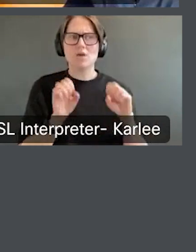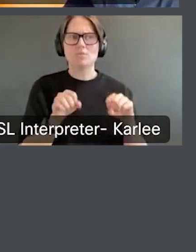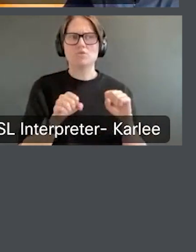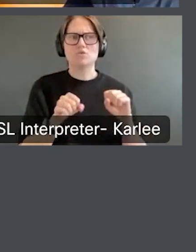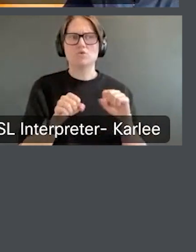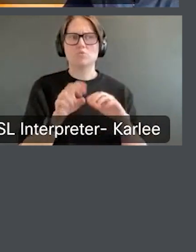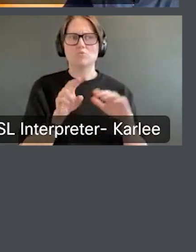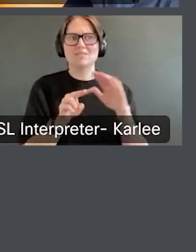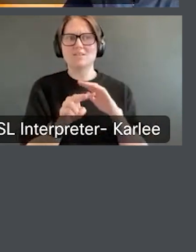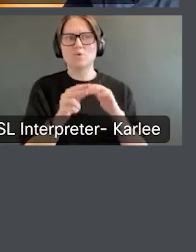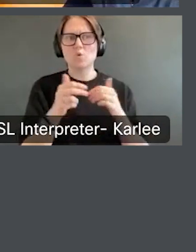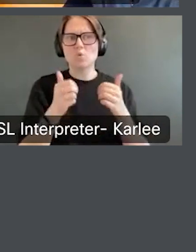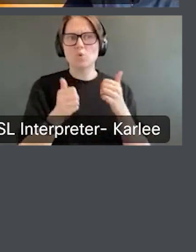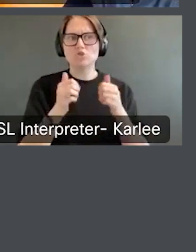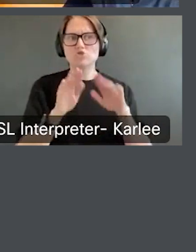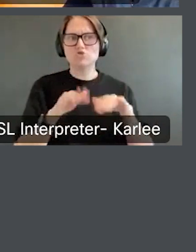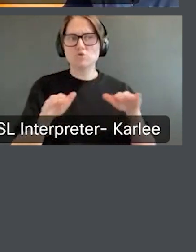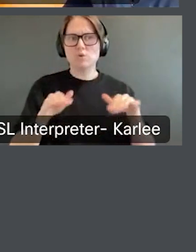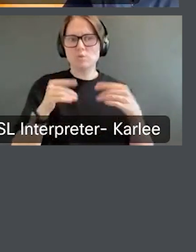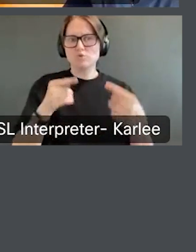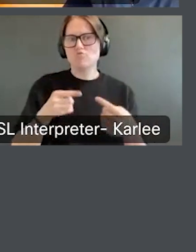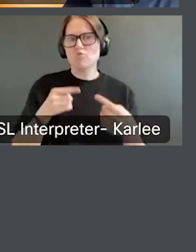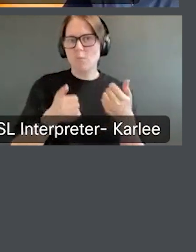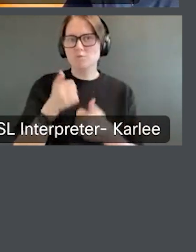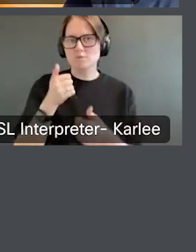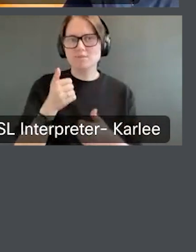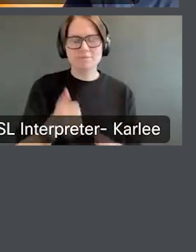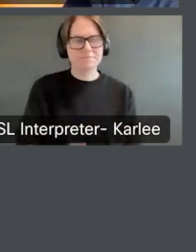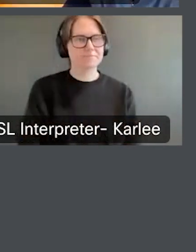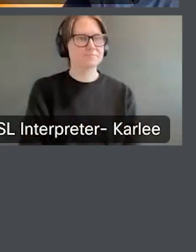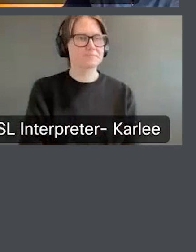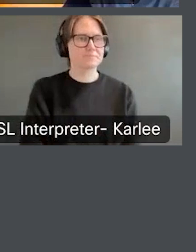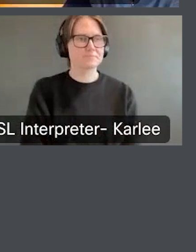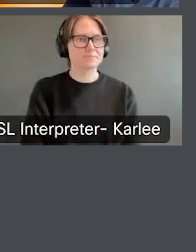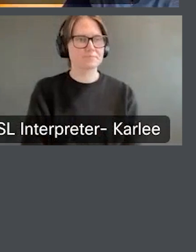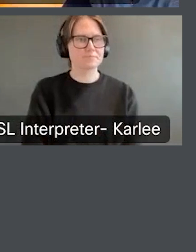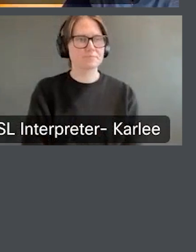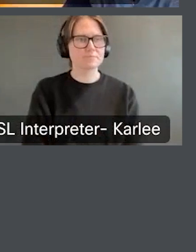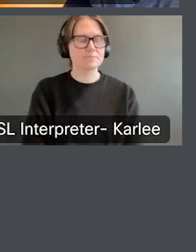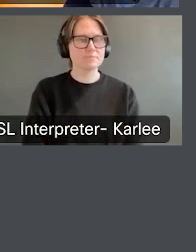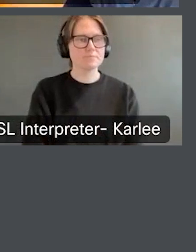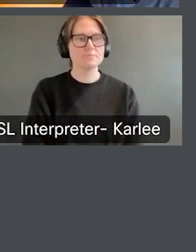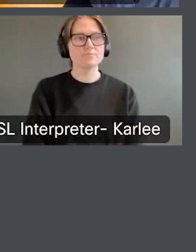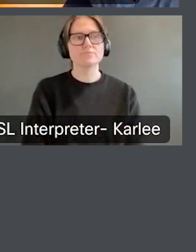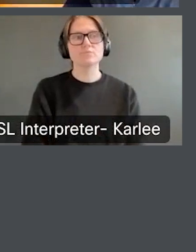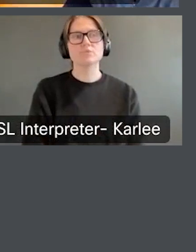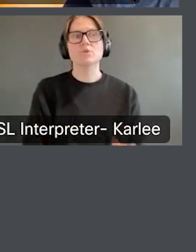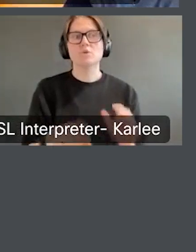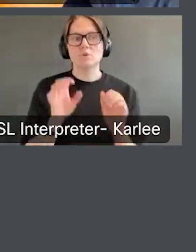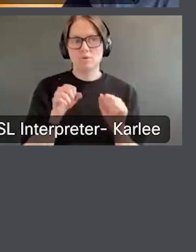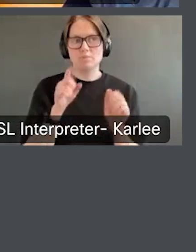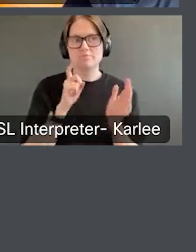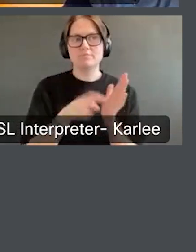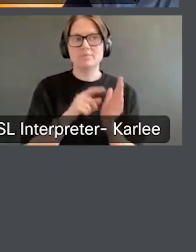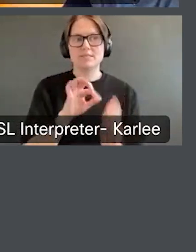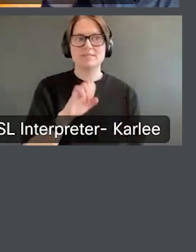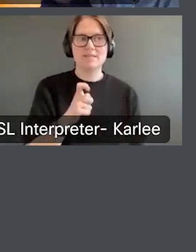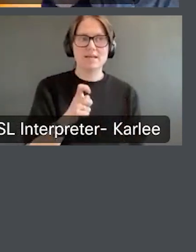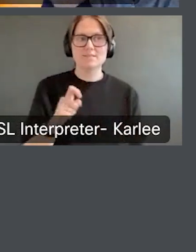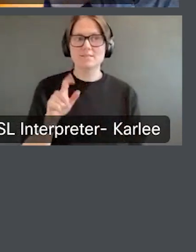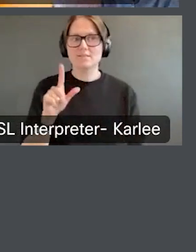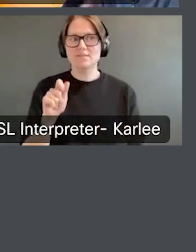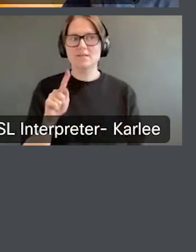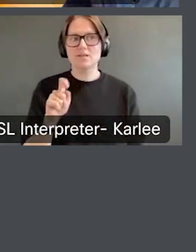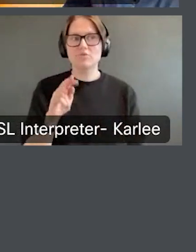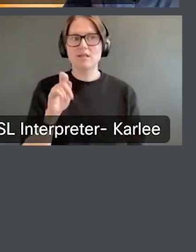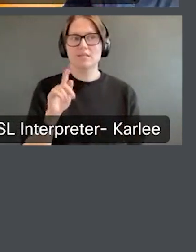the most difficulty. We found that sex, laterality, or whether the loss was in the